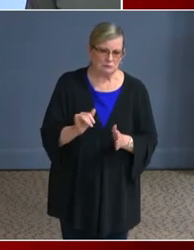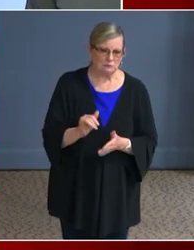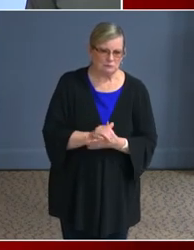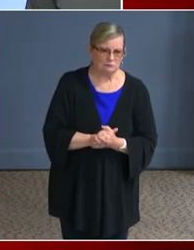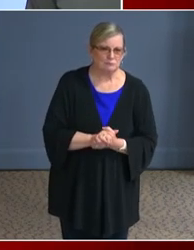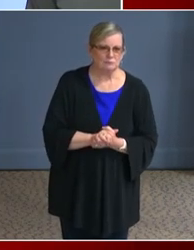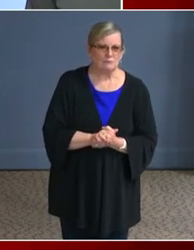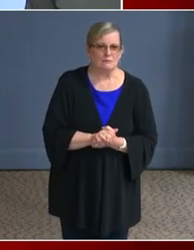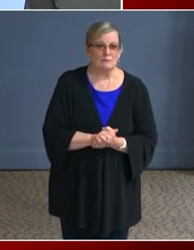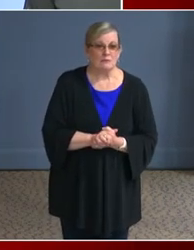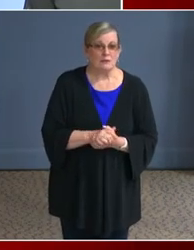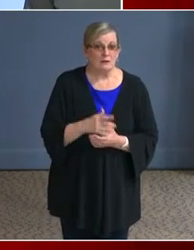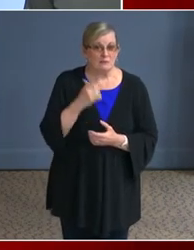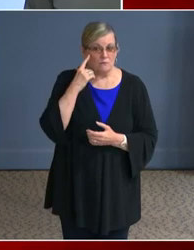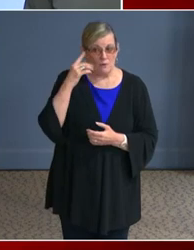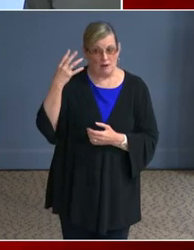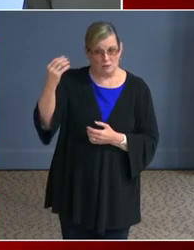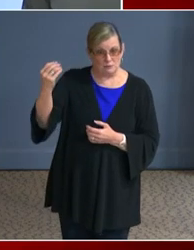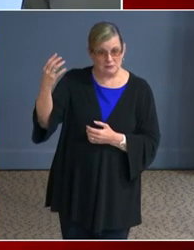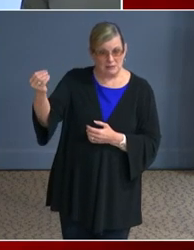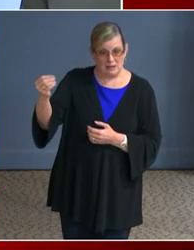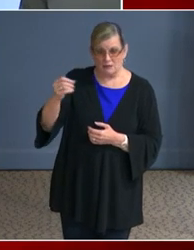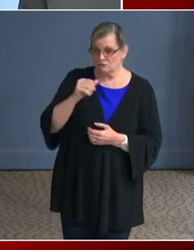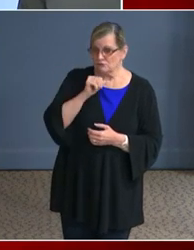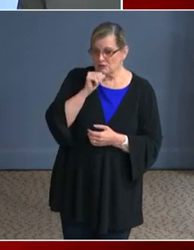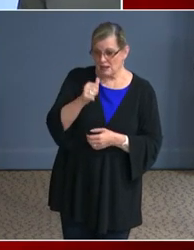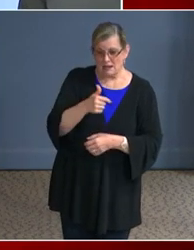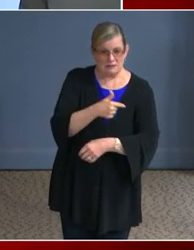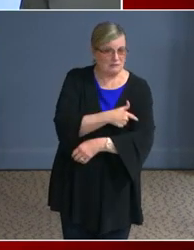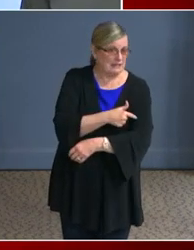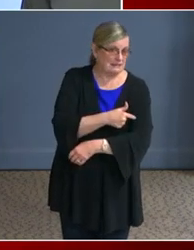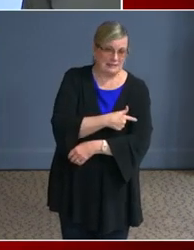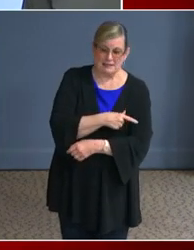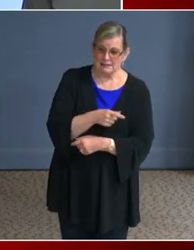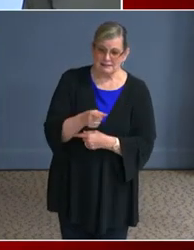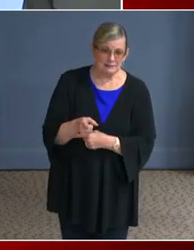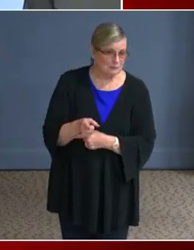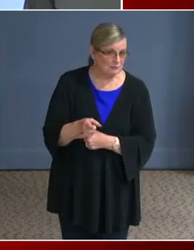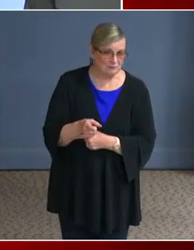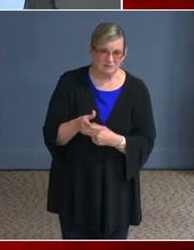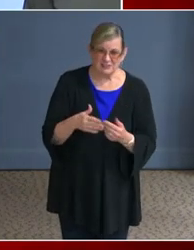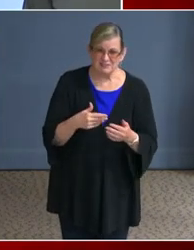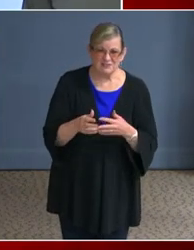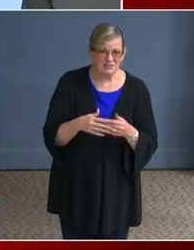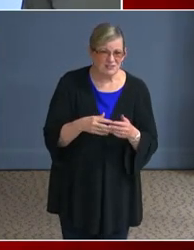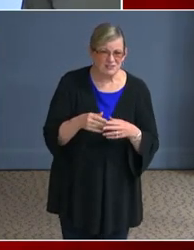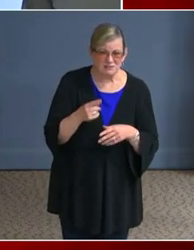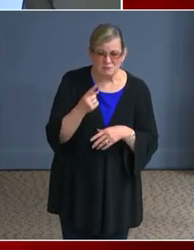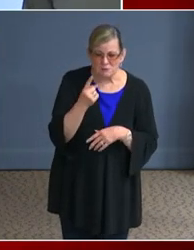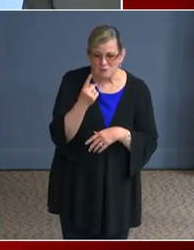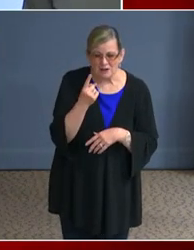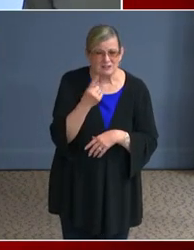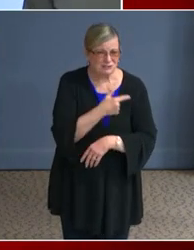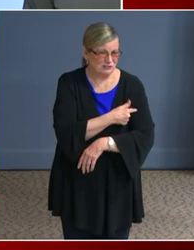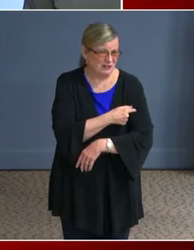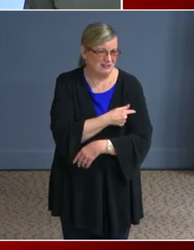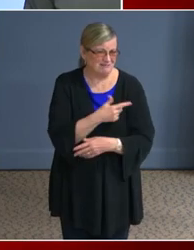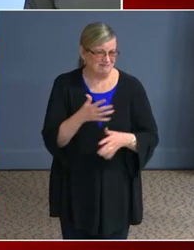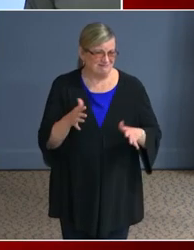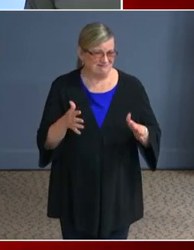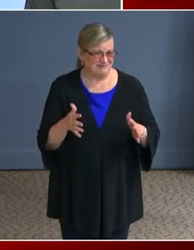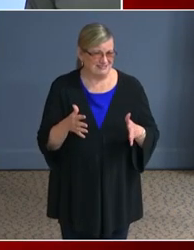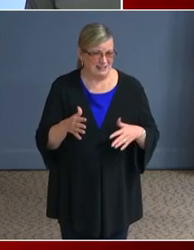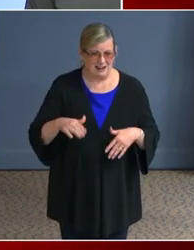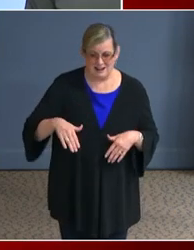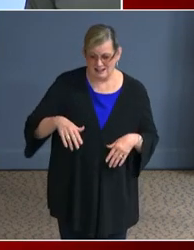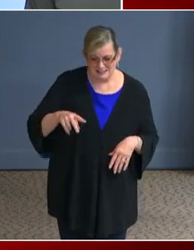unvaccinated individuals, unvaccinated meaning you haven't had any vaccines, partially vaccinated meaning you had one dose of a 2-dose series, you haven't